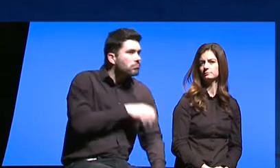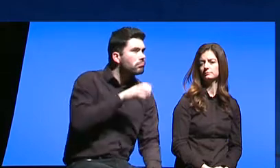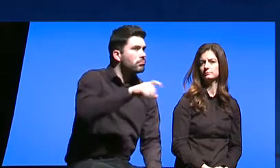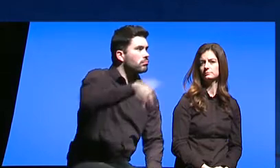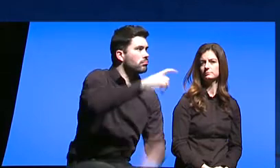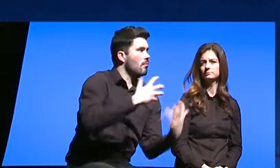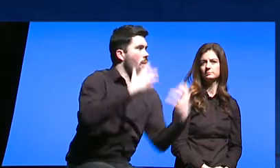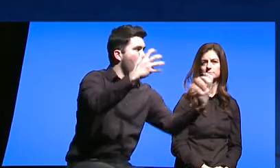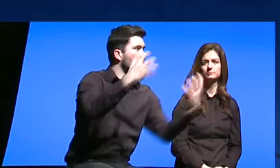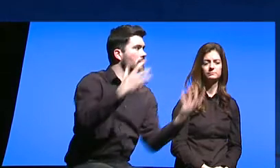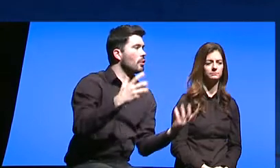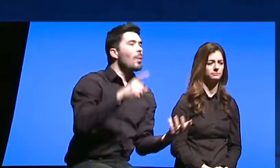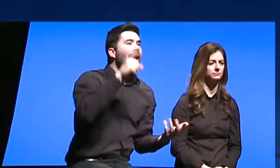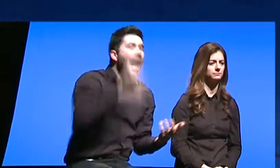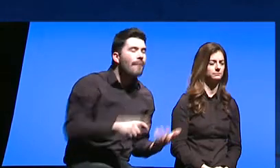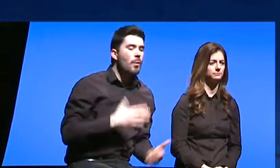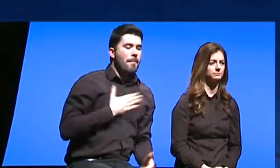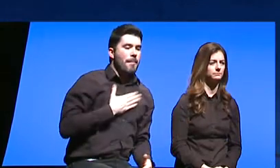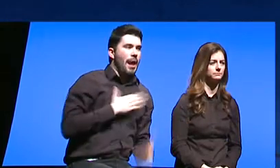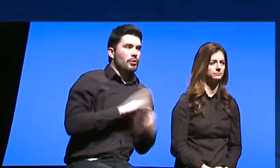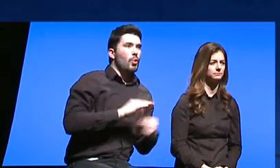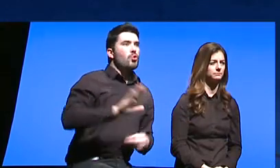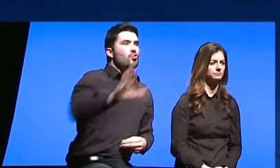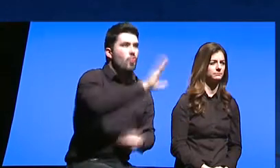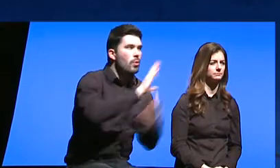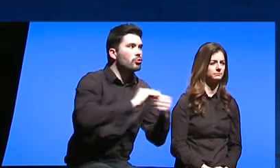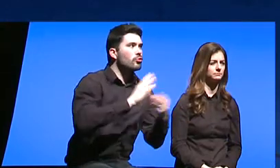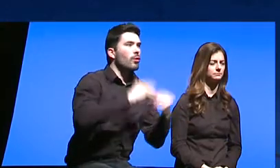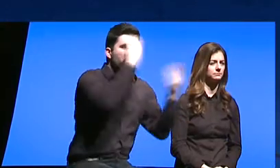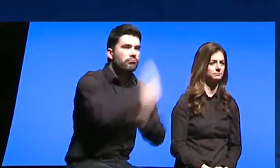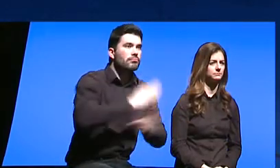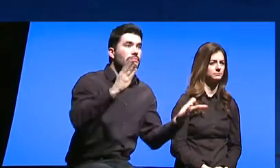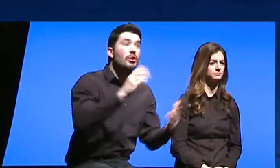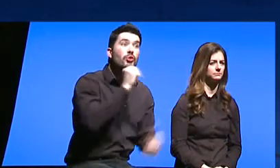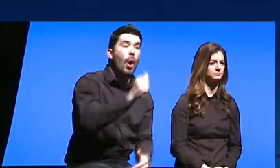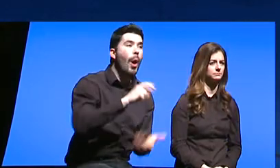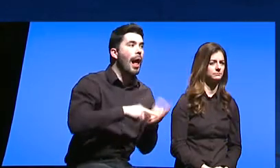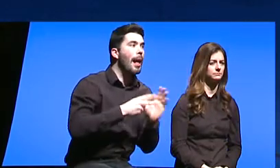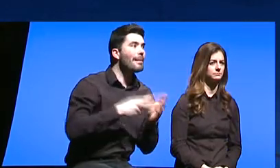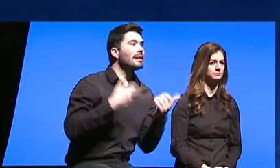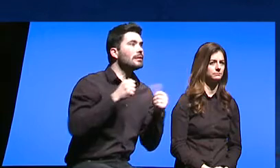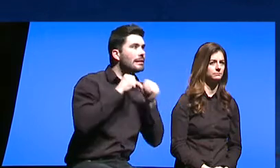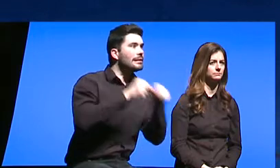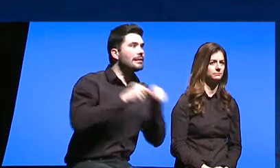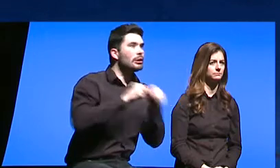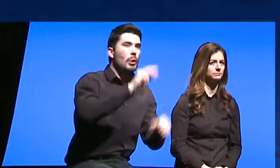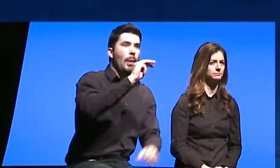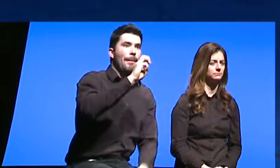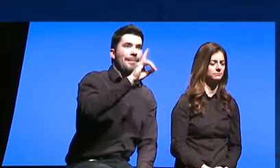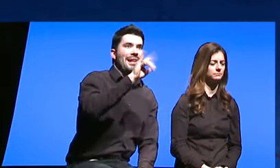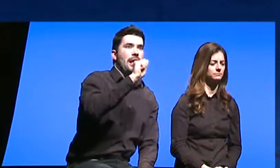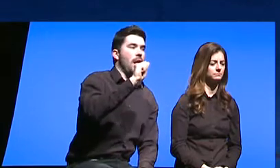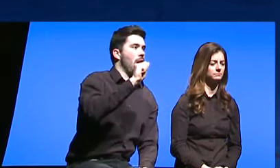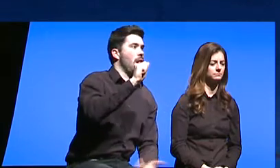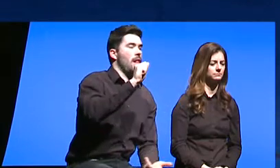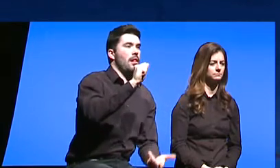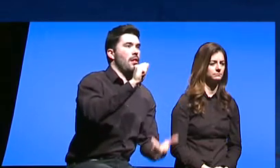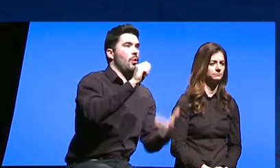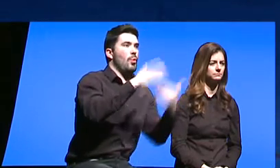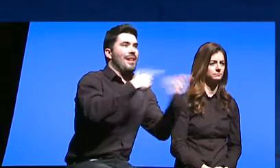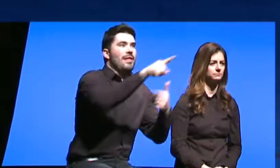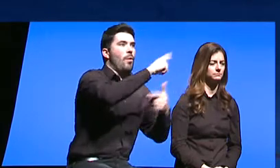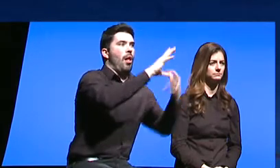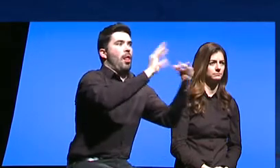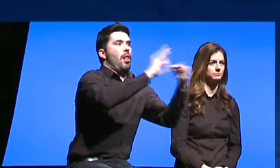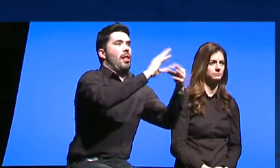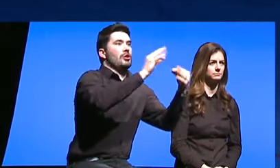as we have to tell our own stories, because as long as we don't, we're going to keep getting treated the way we are in the media. So this is my counter to Fox News and